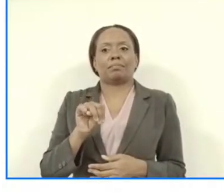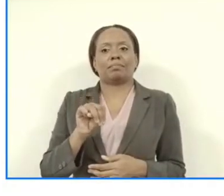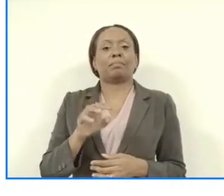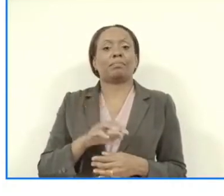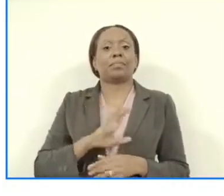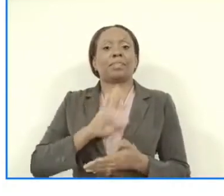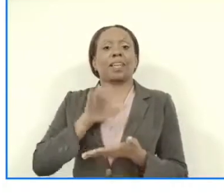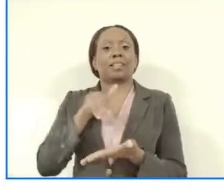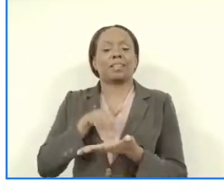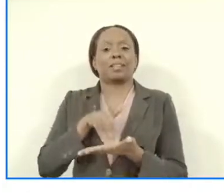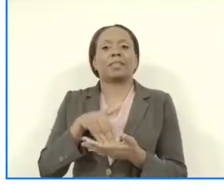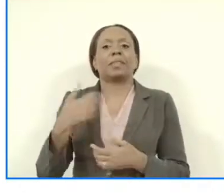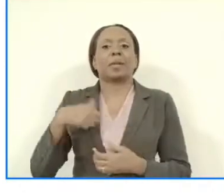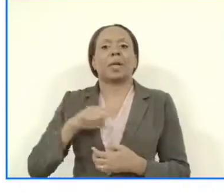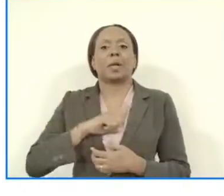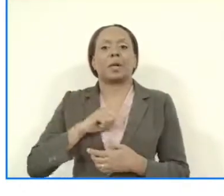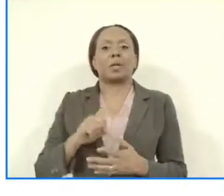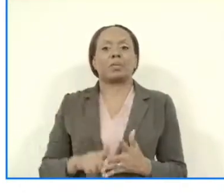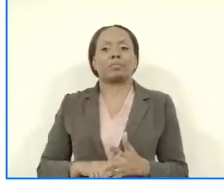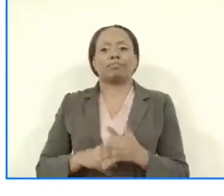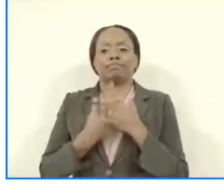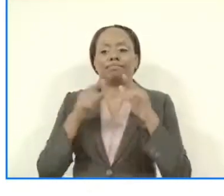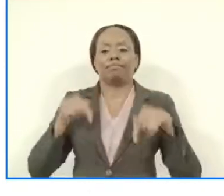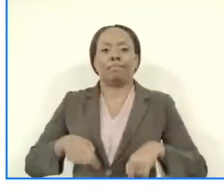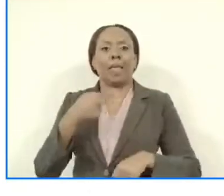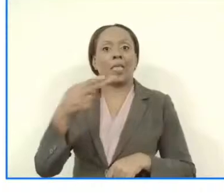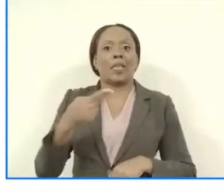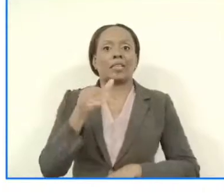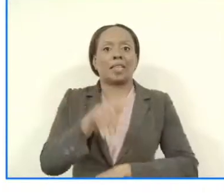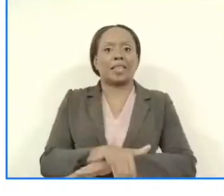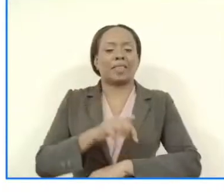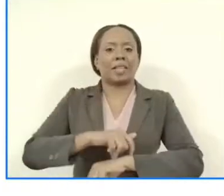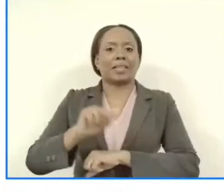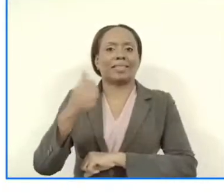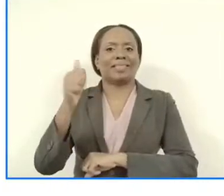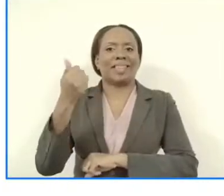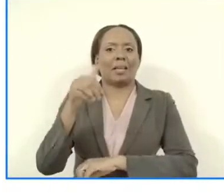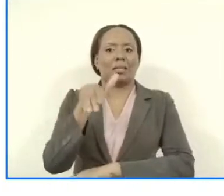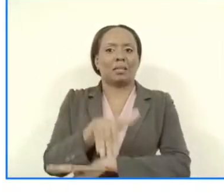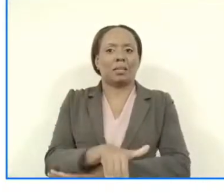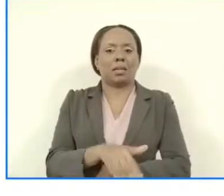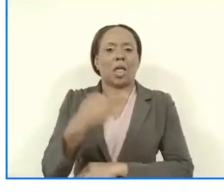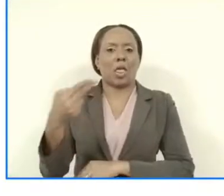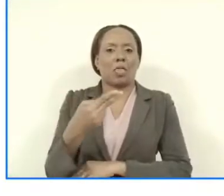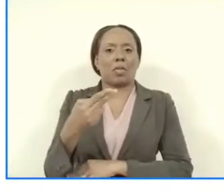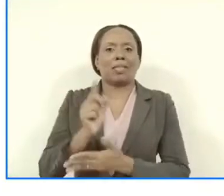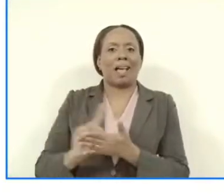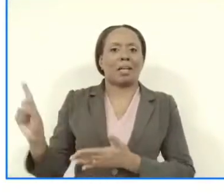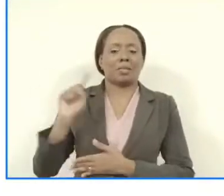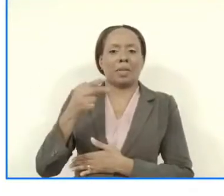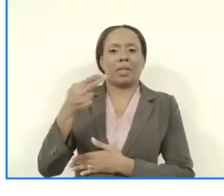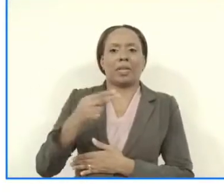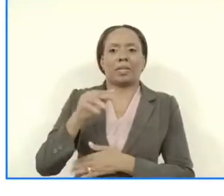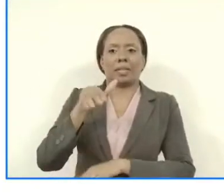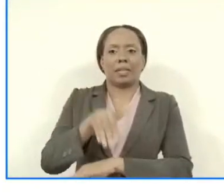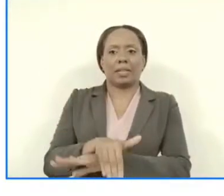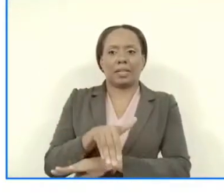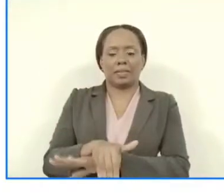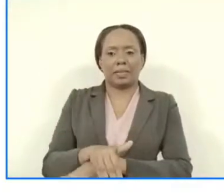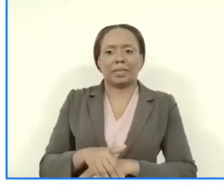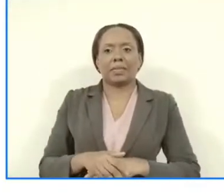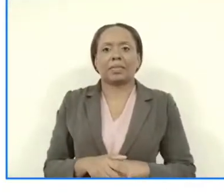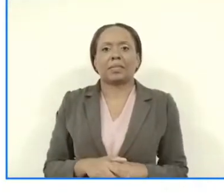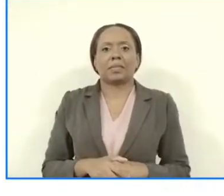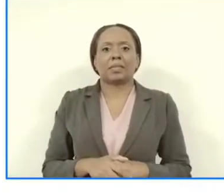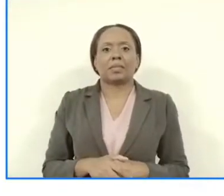which was activated on Thursday evening at 10 p.m. There are a wide range of